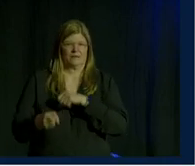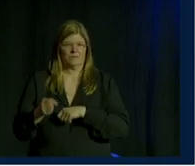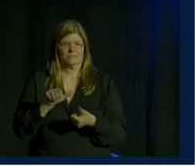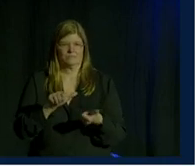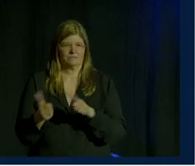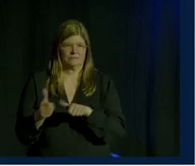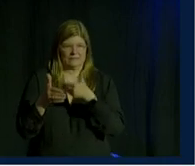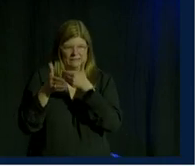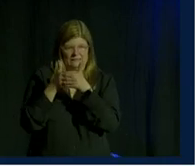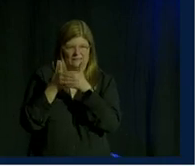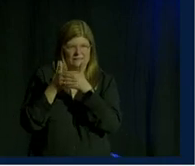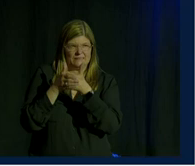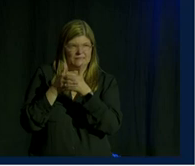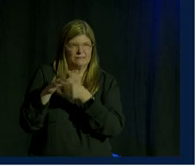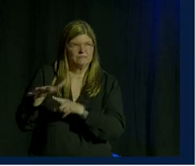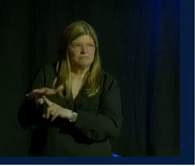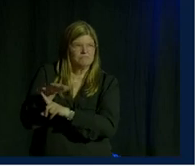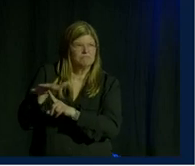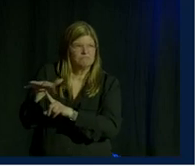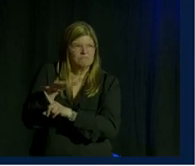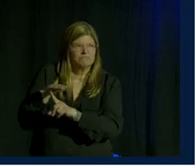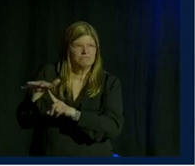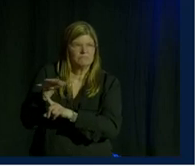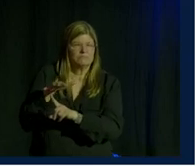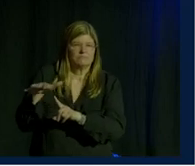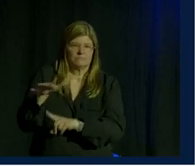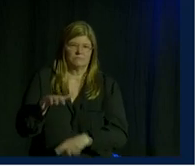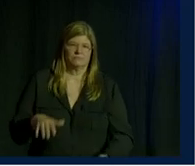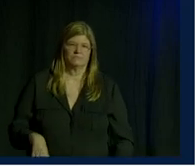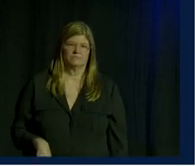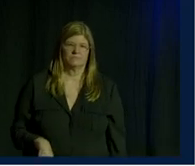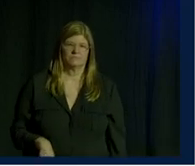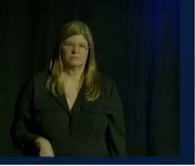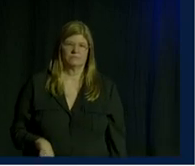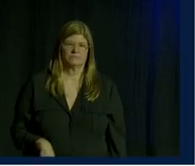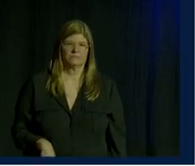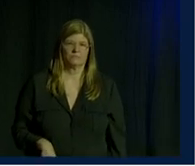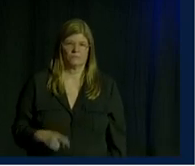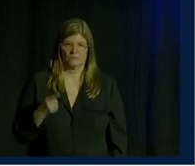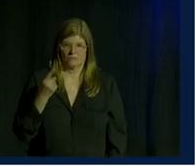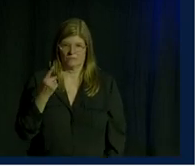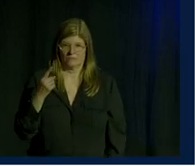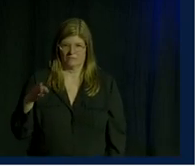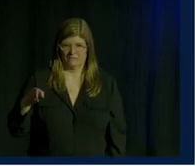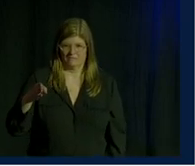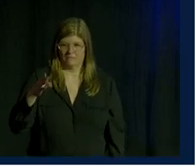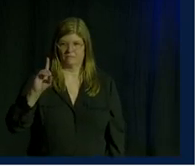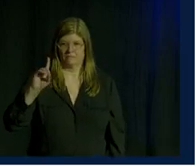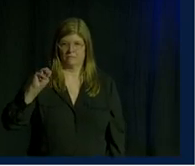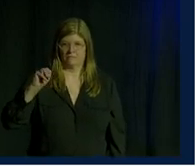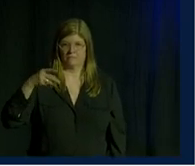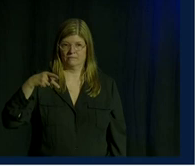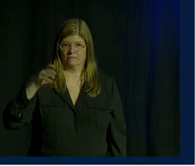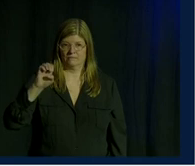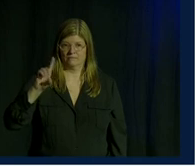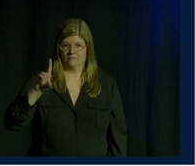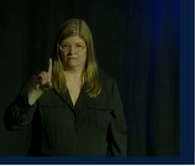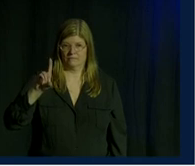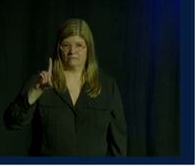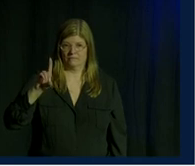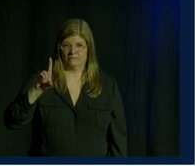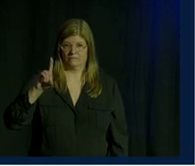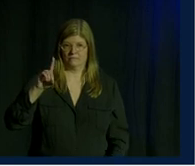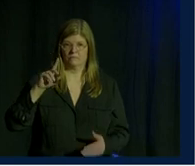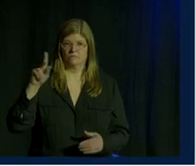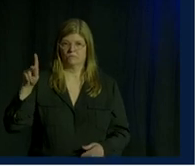in a predominantly residential neighborhood, 1 block west of DEMPED's Northwest 1 project, which Mayor Bowser broke ground